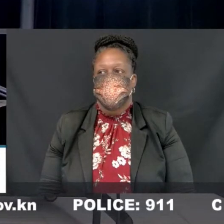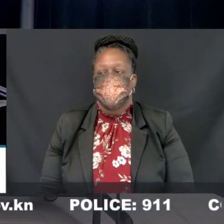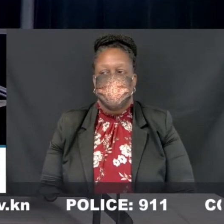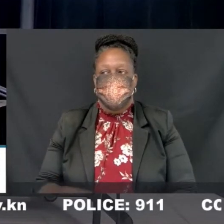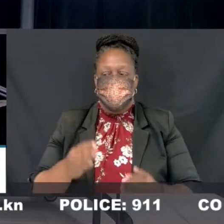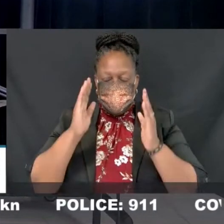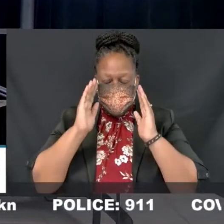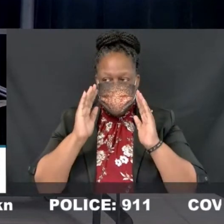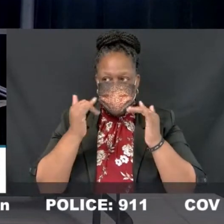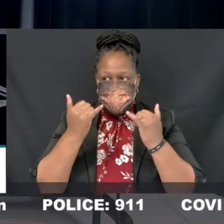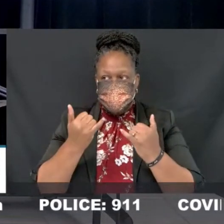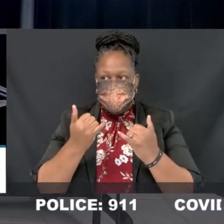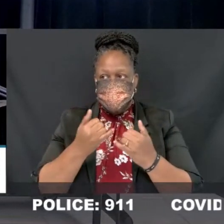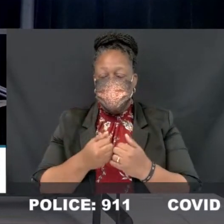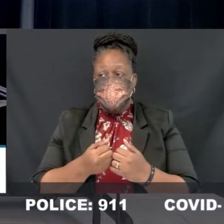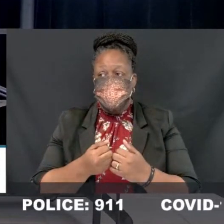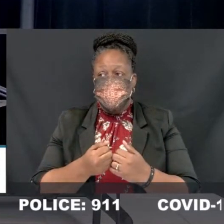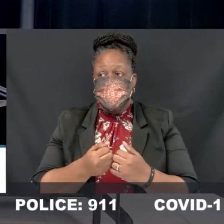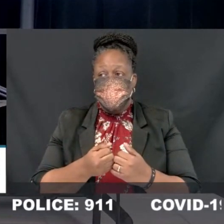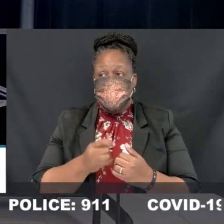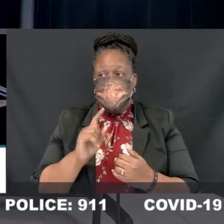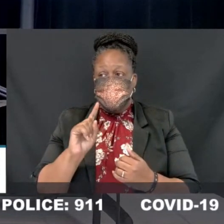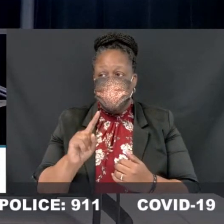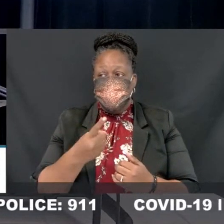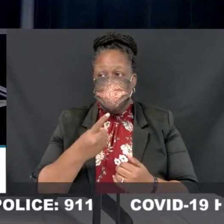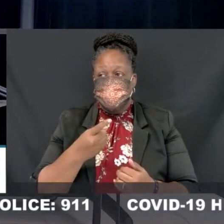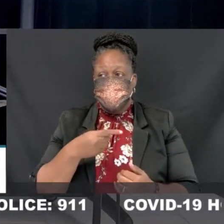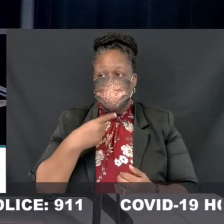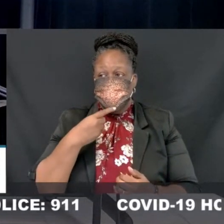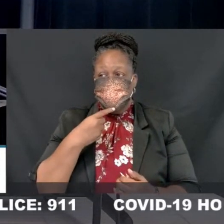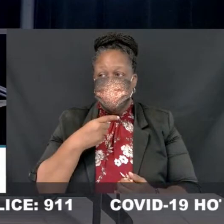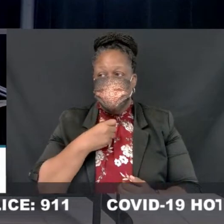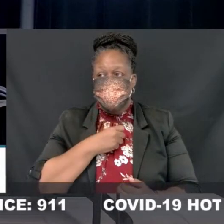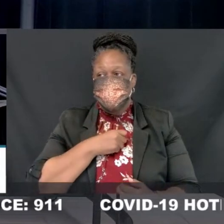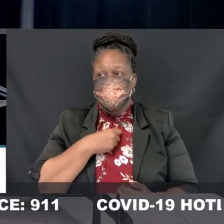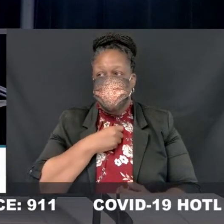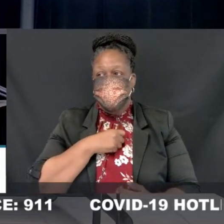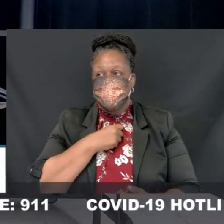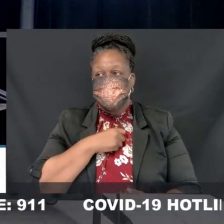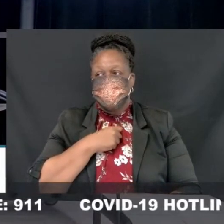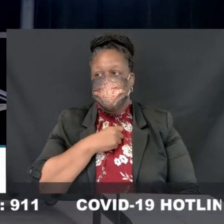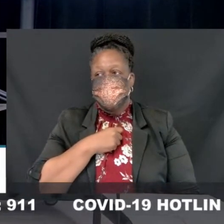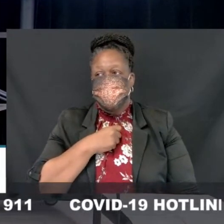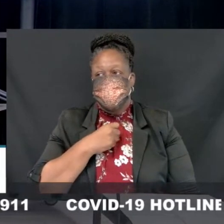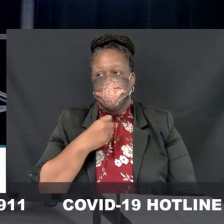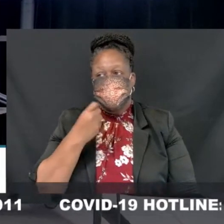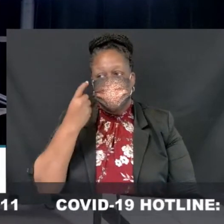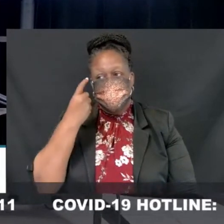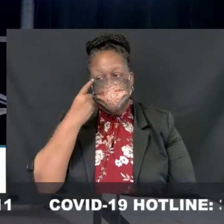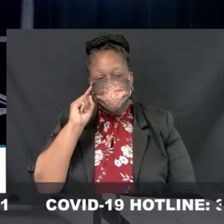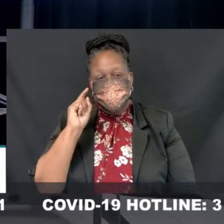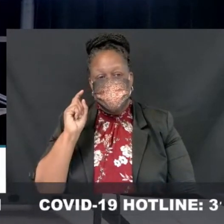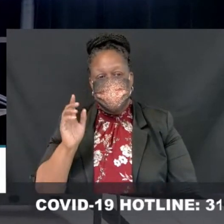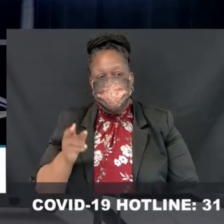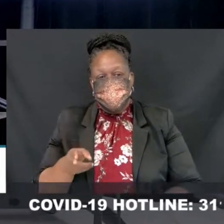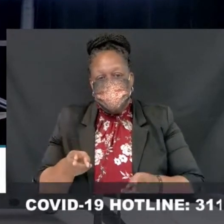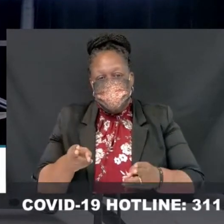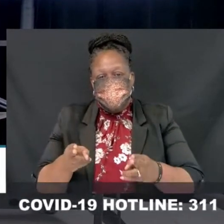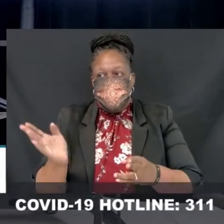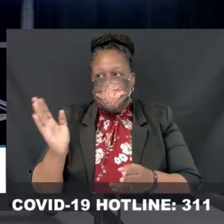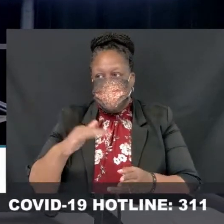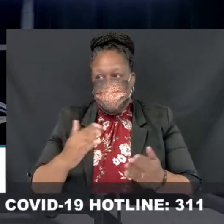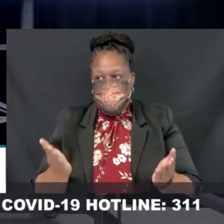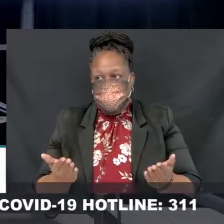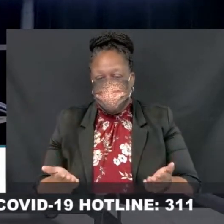means. I must first apologize early. In my haste to get here, I forgot